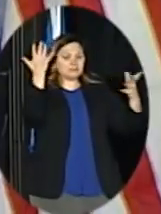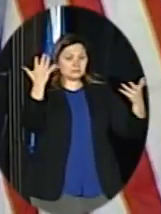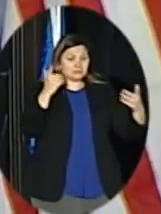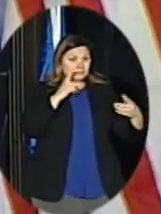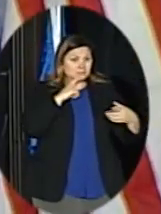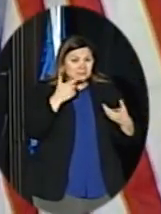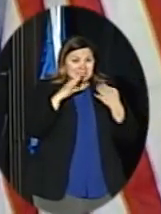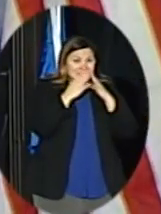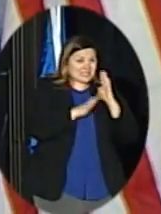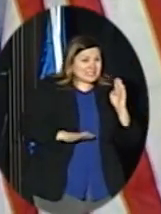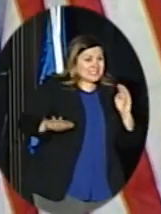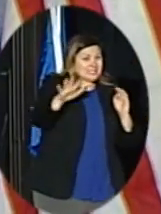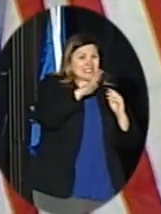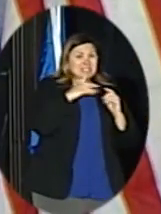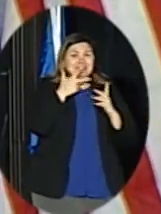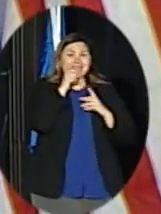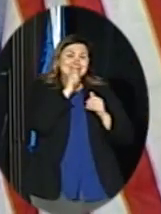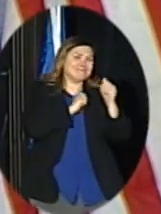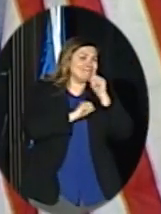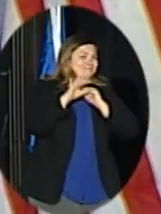accepting our diversity.